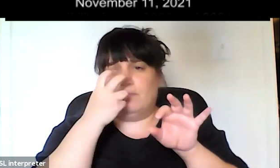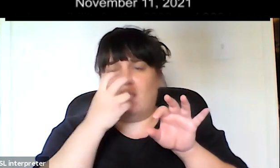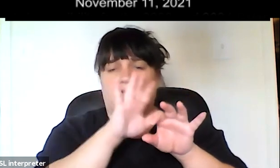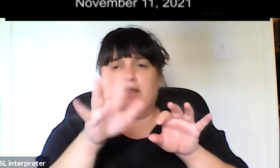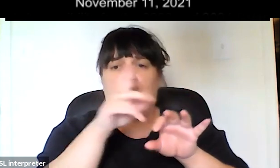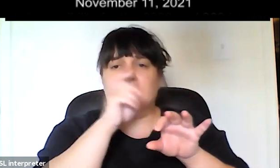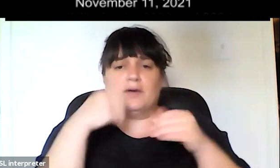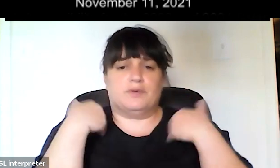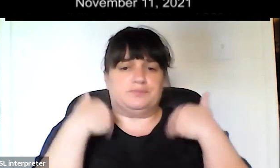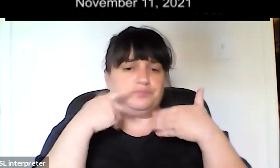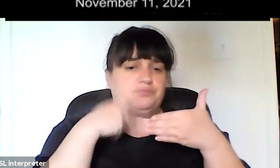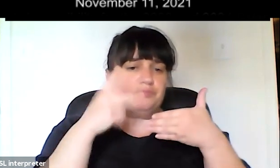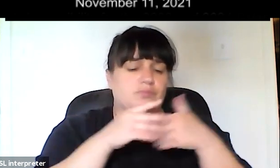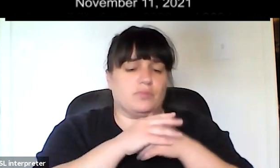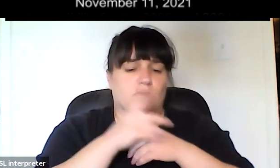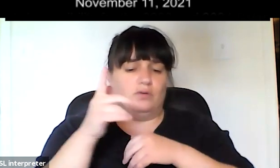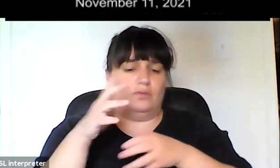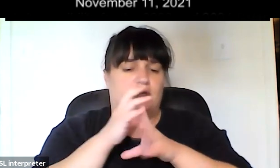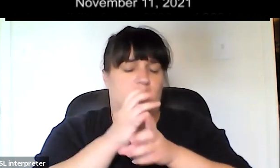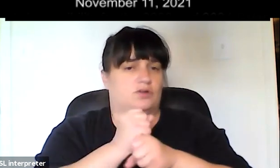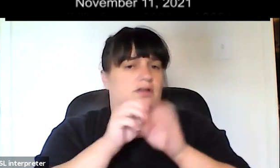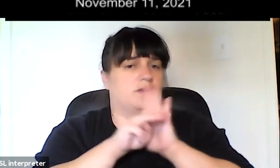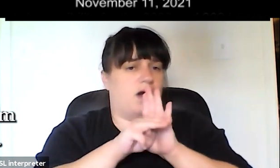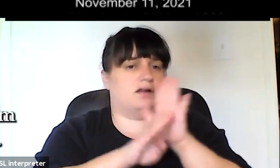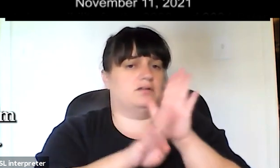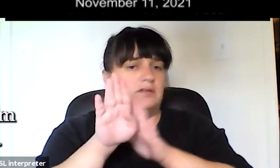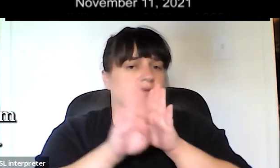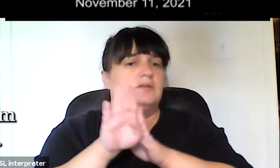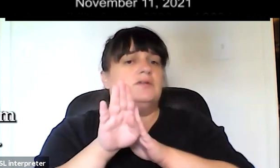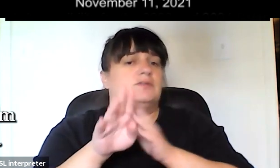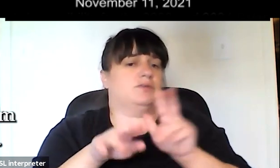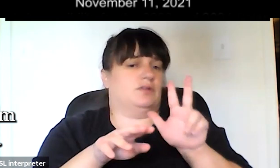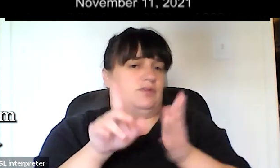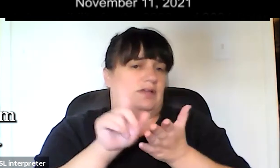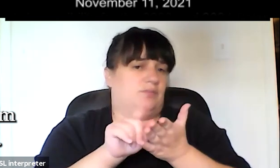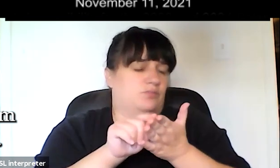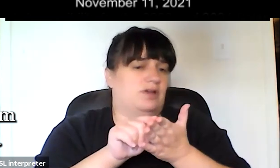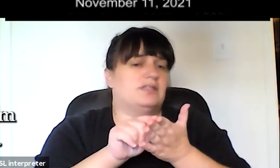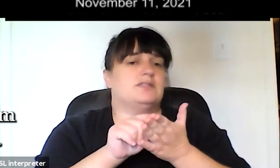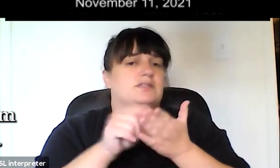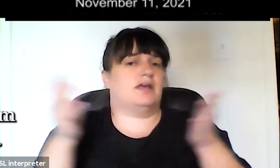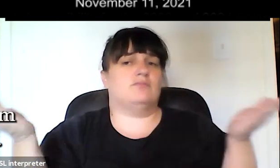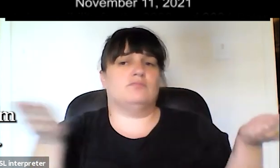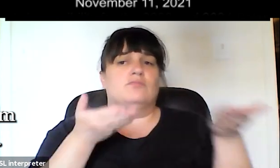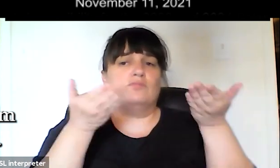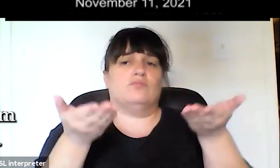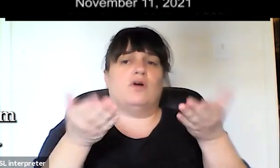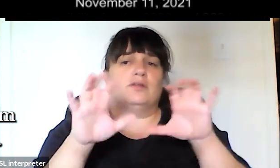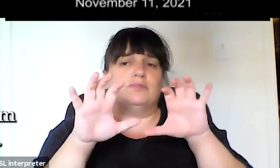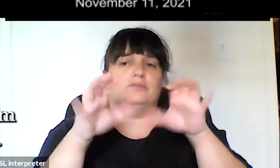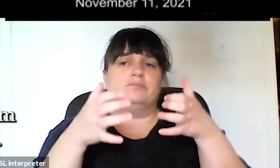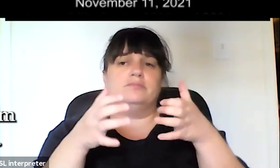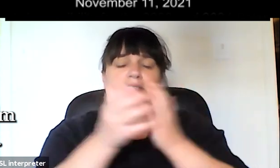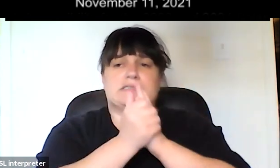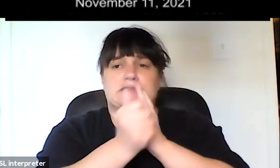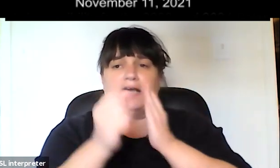program. And we took a few of these models that we had been developing and these 3D prints and brought them to a class of very